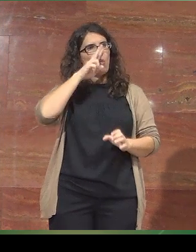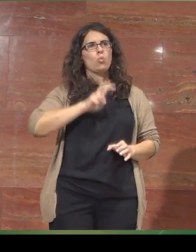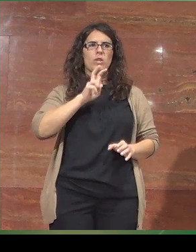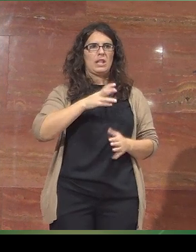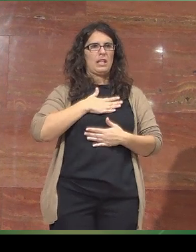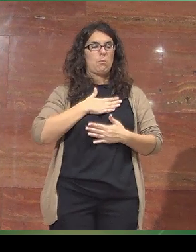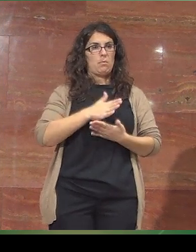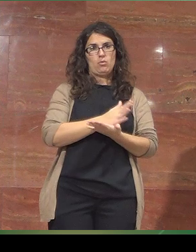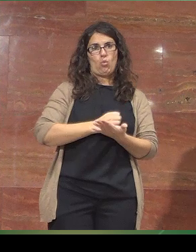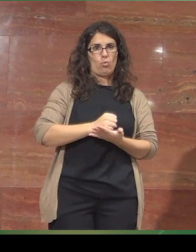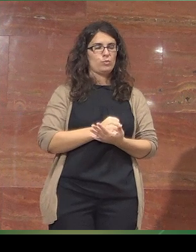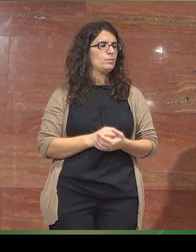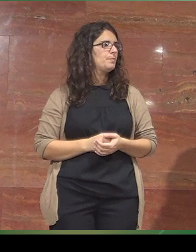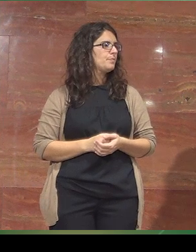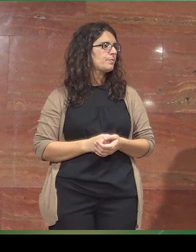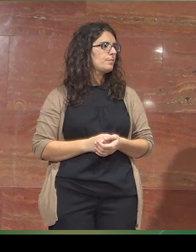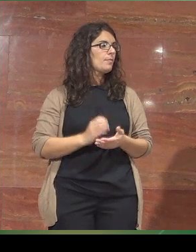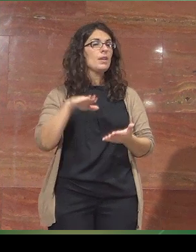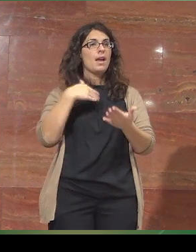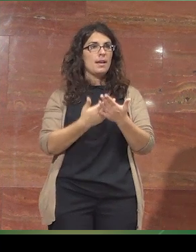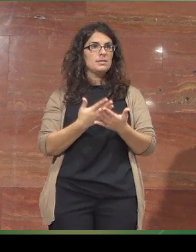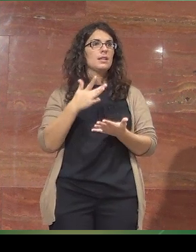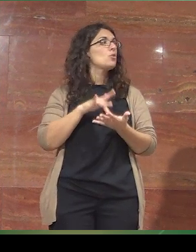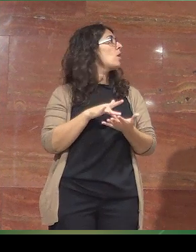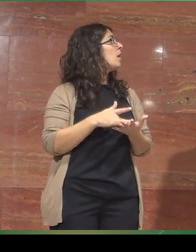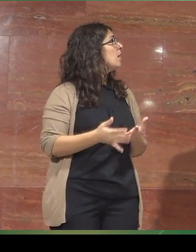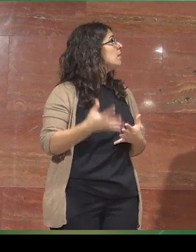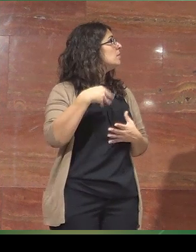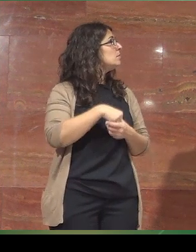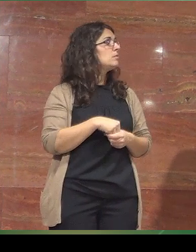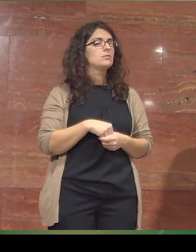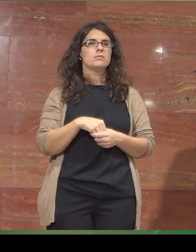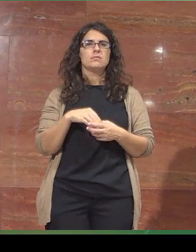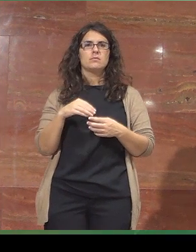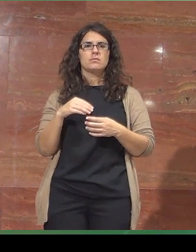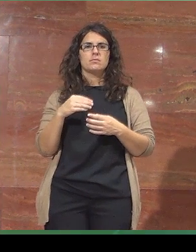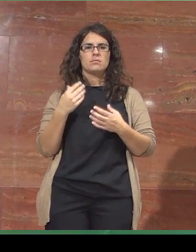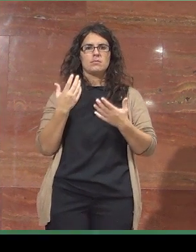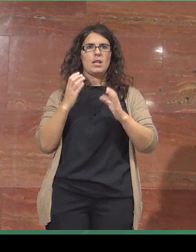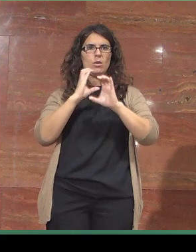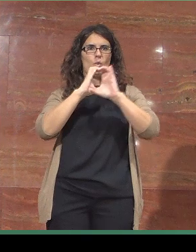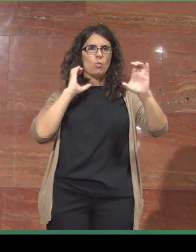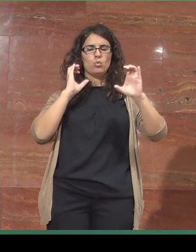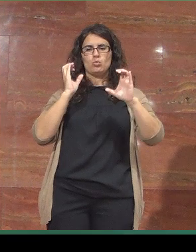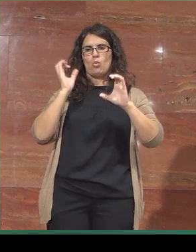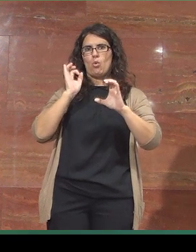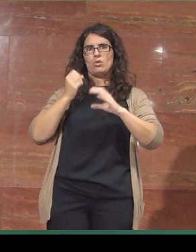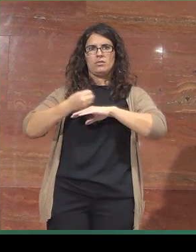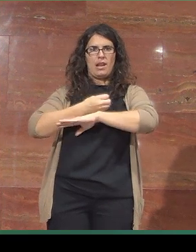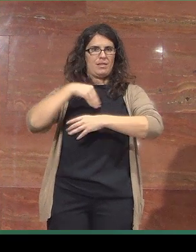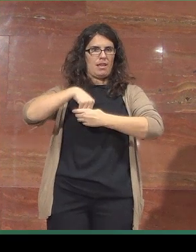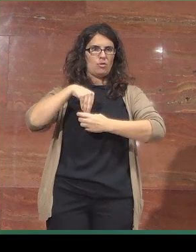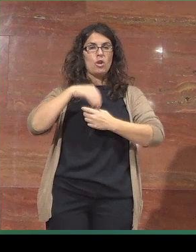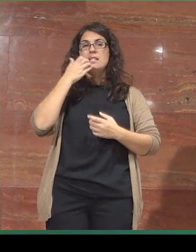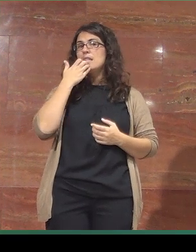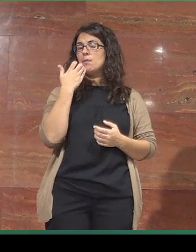Even on a vehicle, if it's a train or a bus or whatever it is, if we're not familiar with it, if we're not sure where to